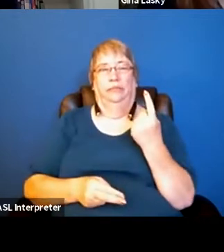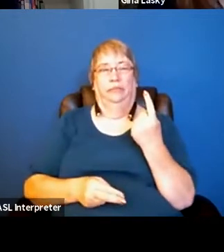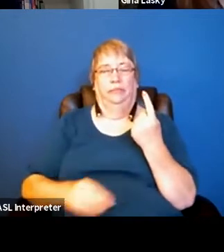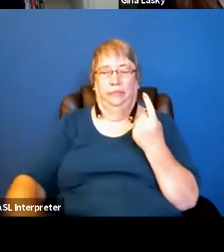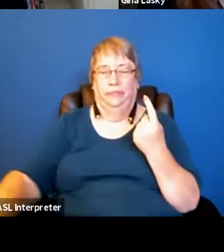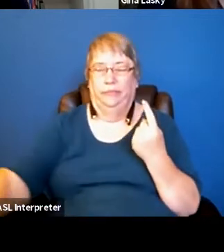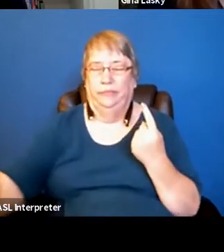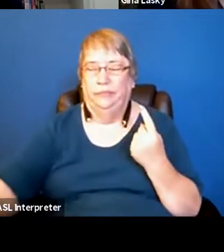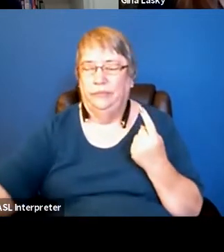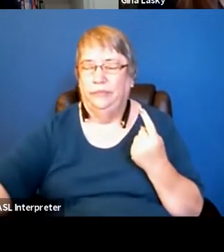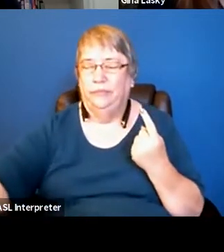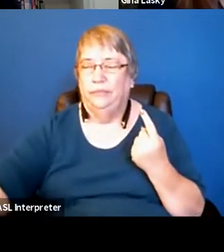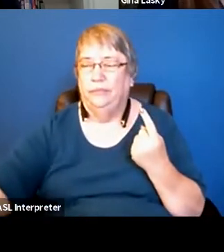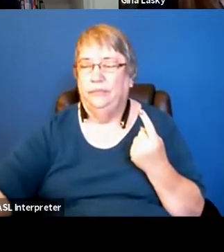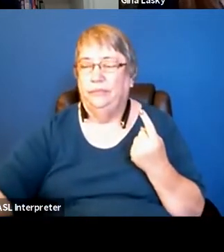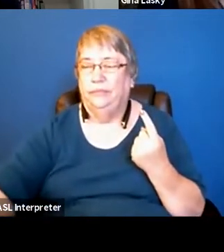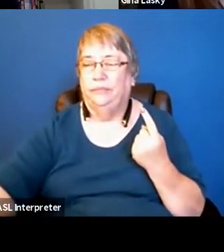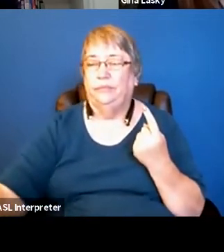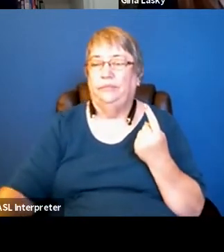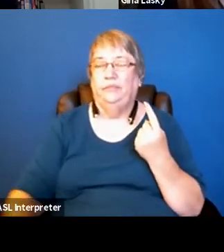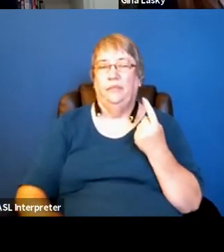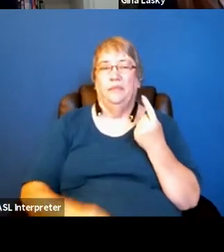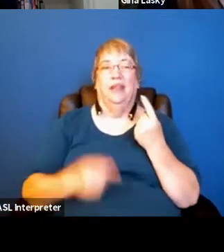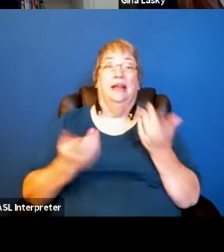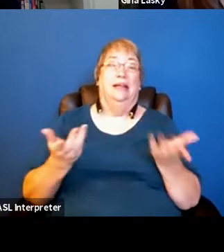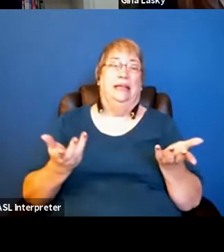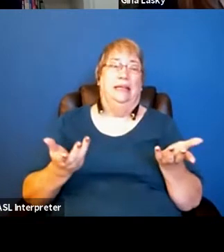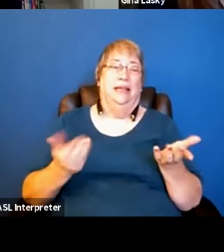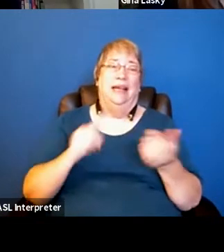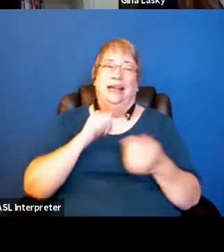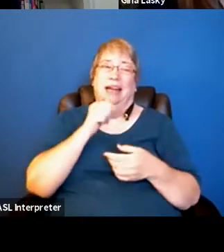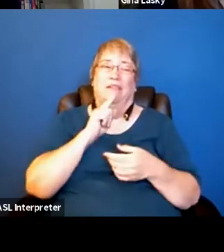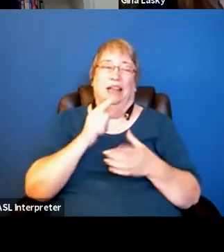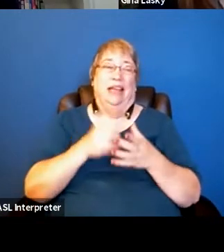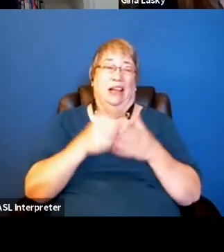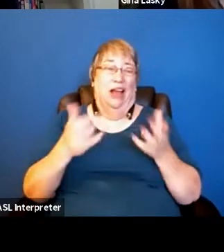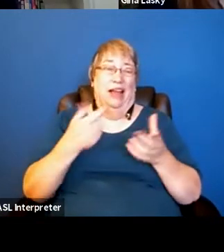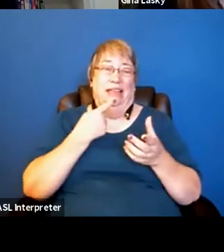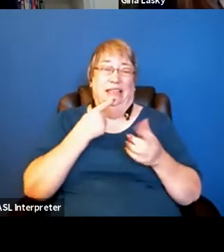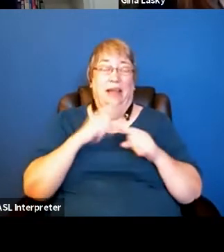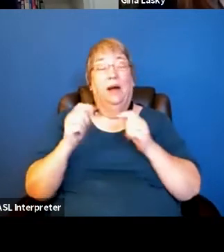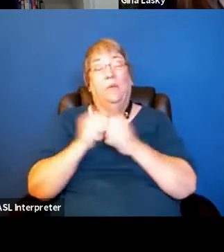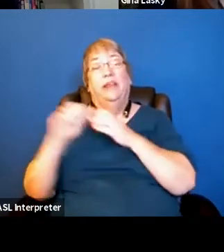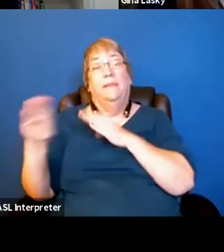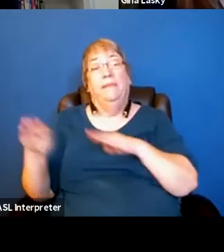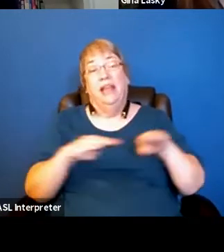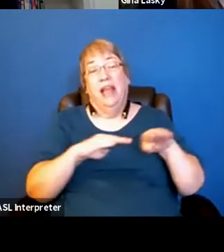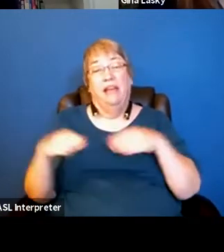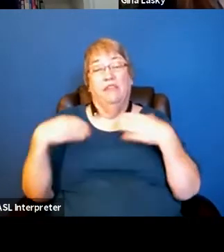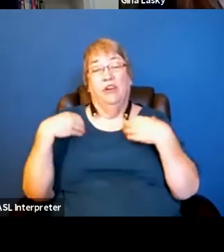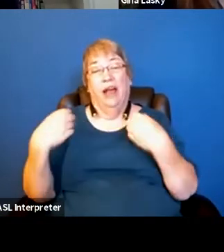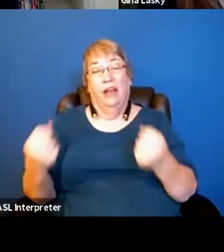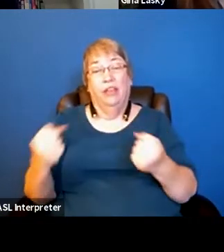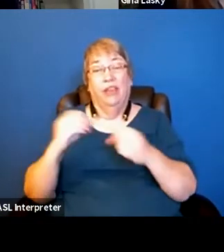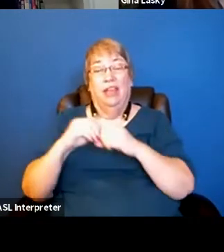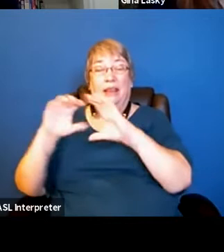So moving on to the next slide, I mean, there's certainly a lot to say in the assessment of behavioral health need in the population and the